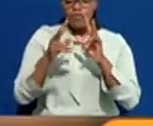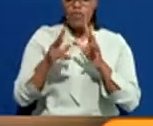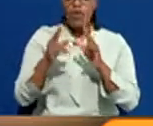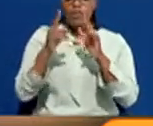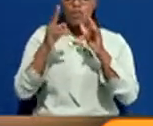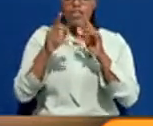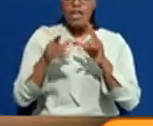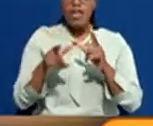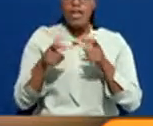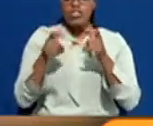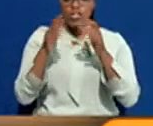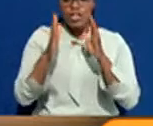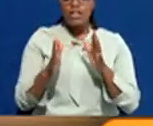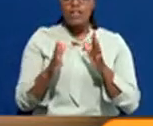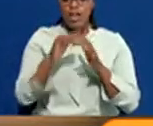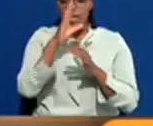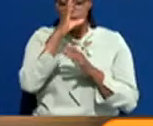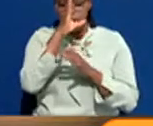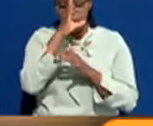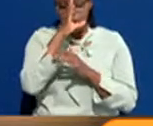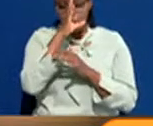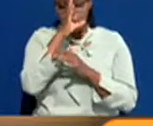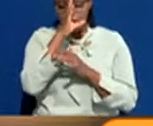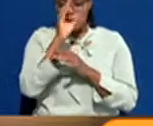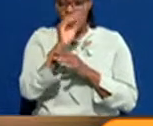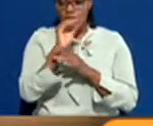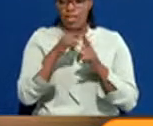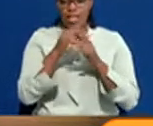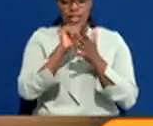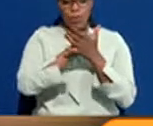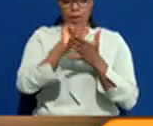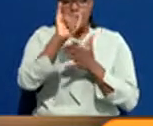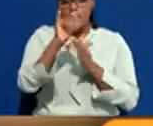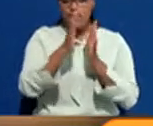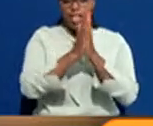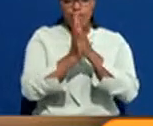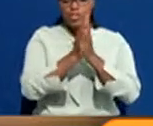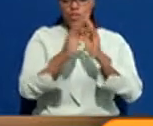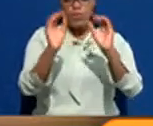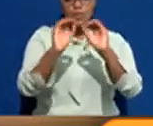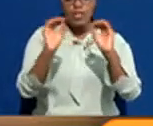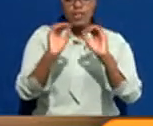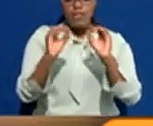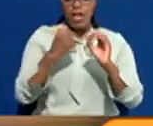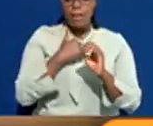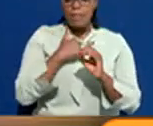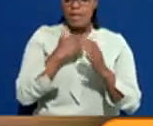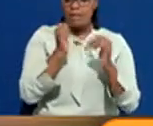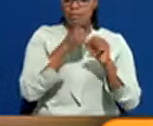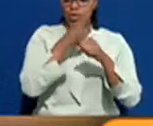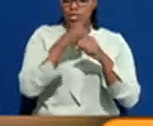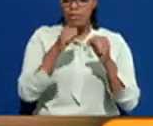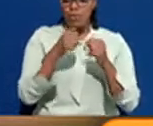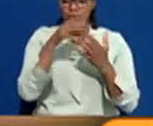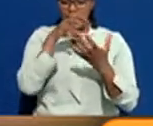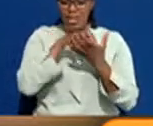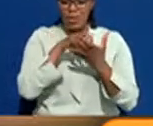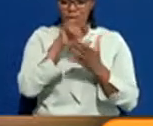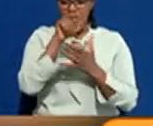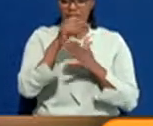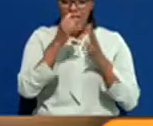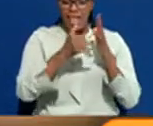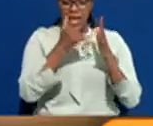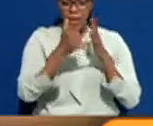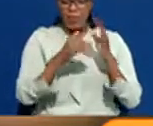dictate, whenever in doubt, do not publish. I still could not place the contents of the